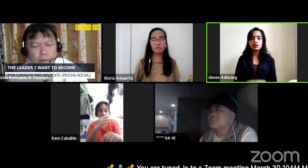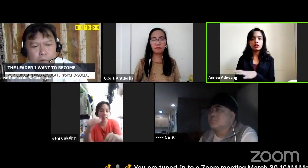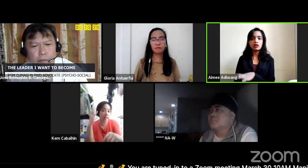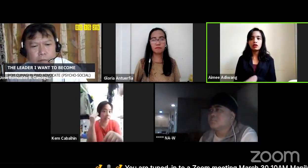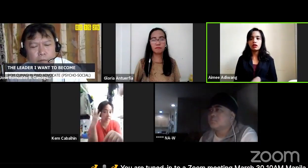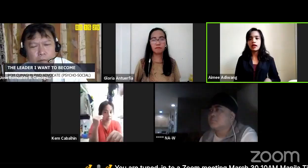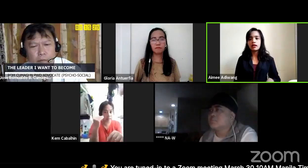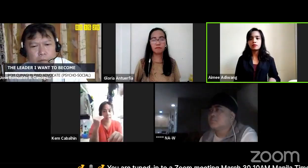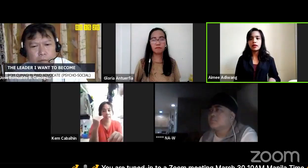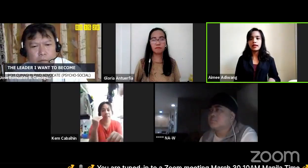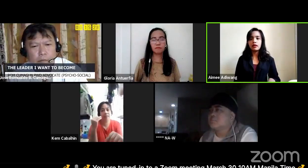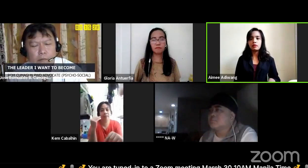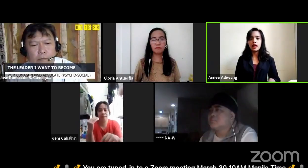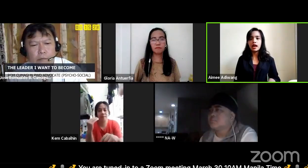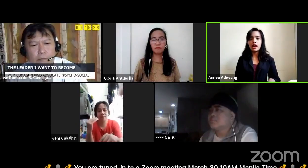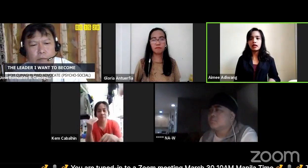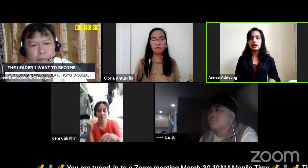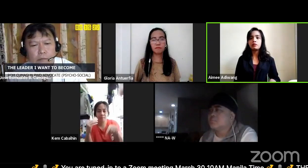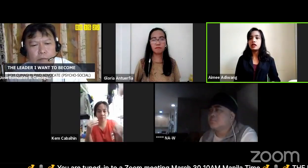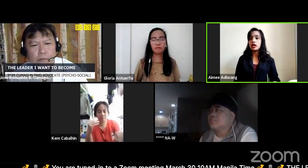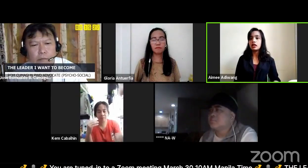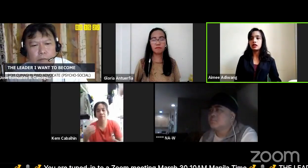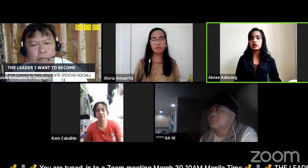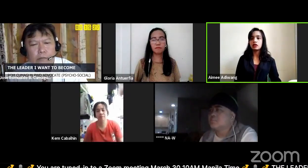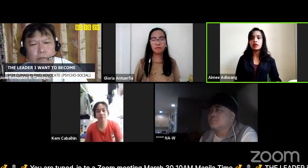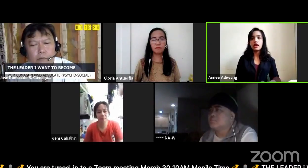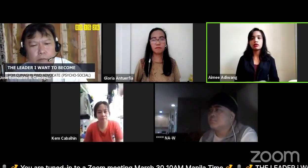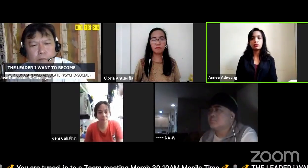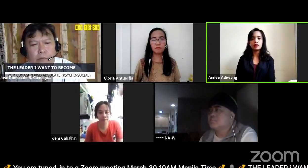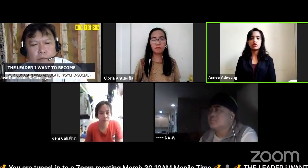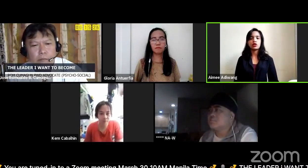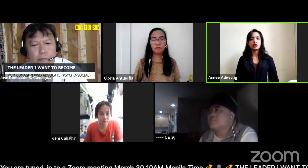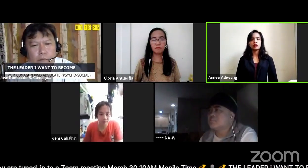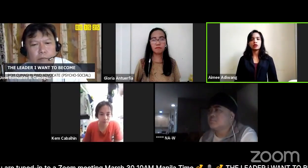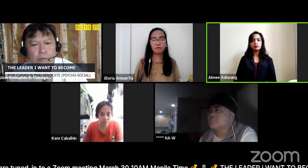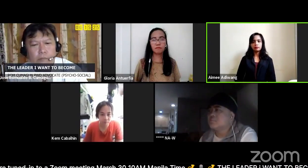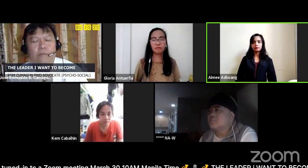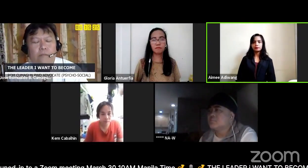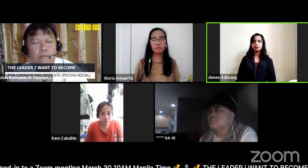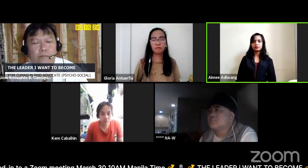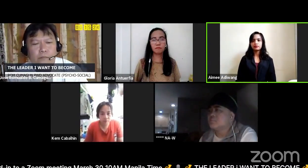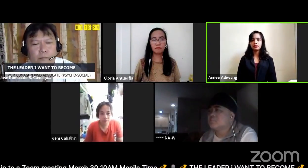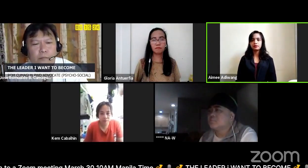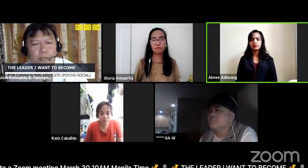maybe in this coronavirus pandemic, I can be a leader without a position.